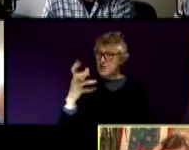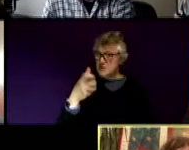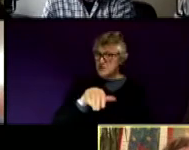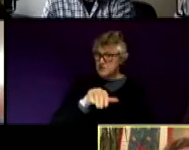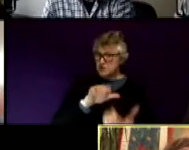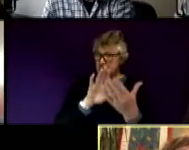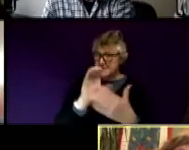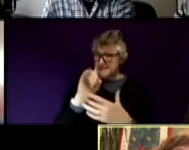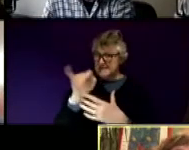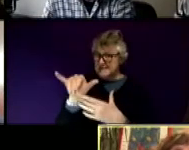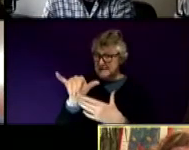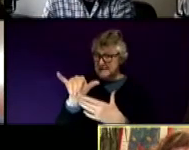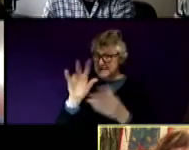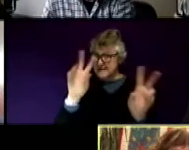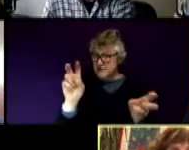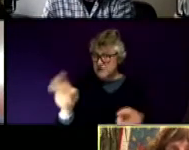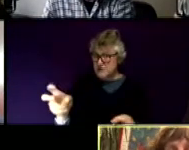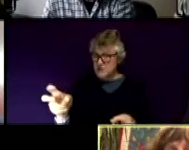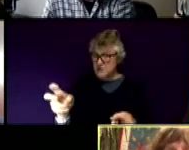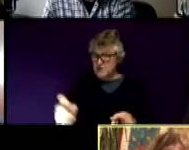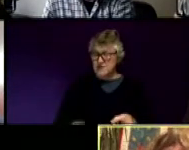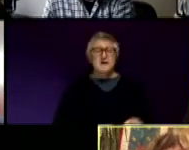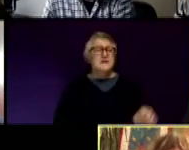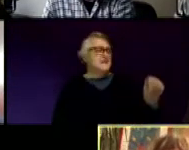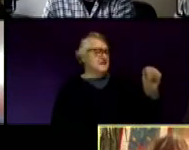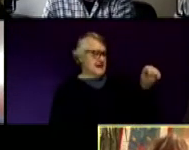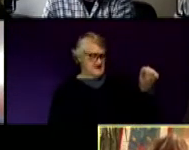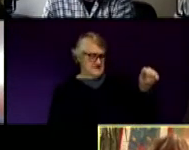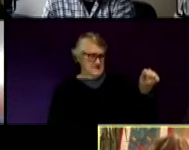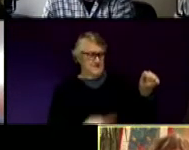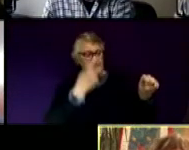as far as a body-worn camera policy,